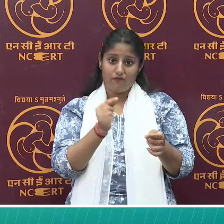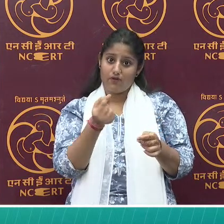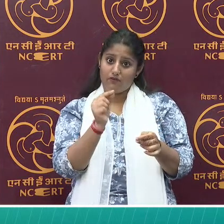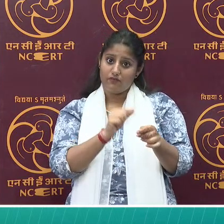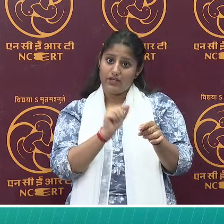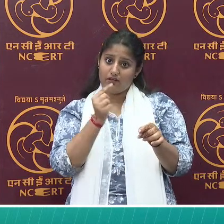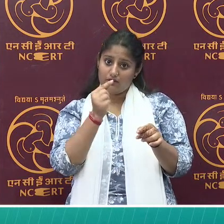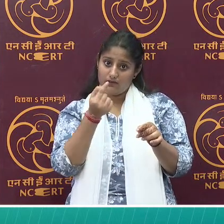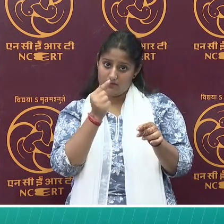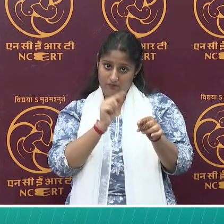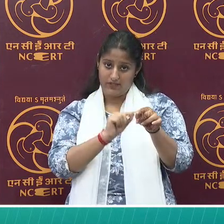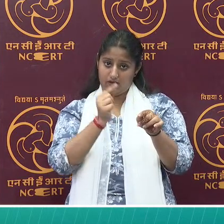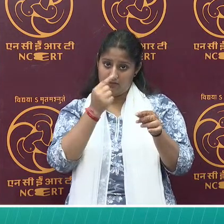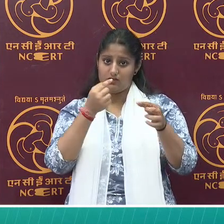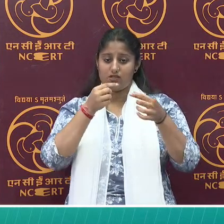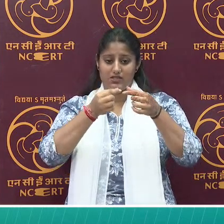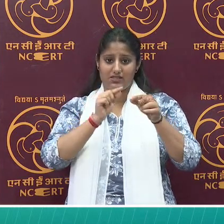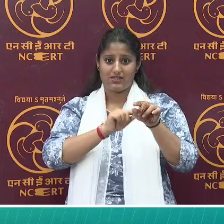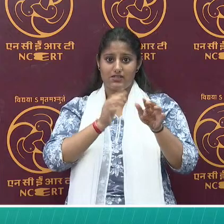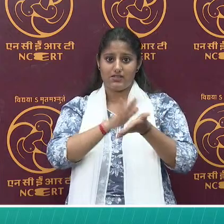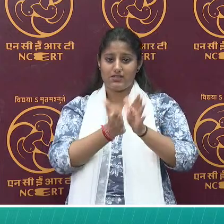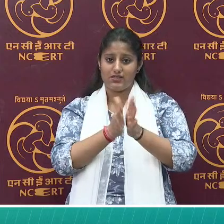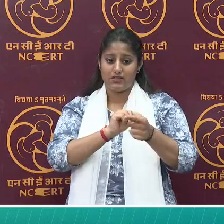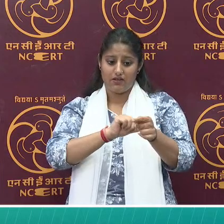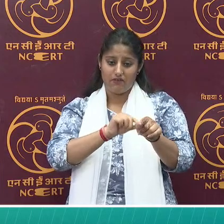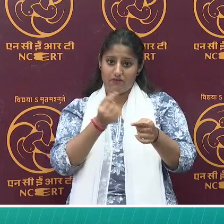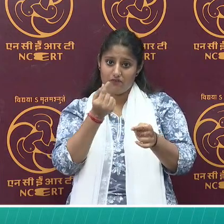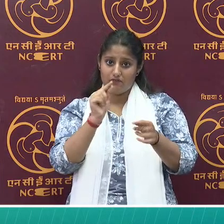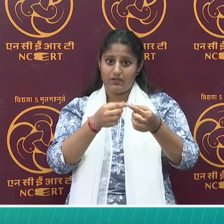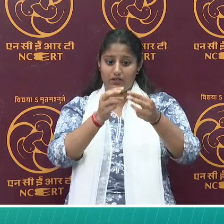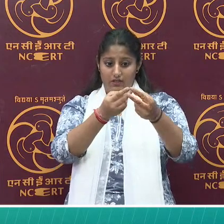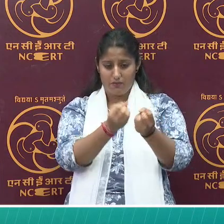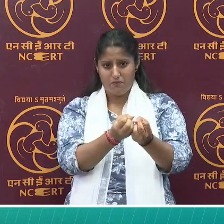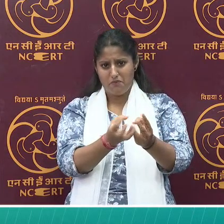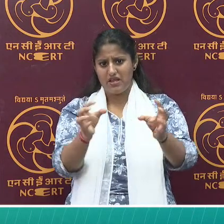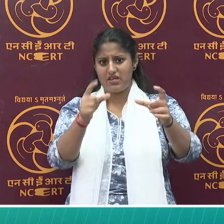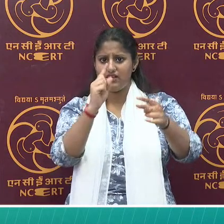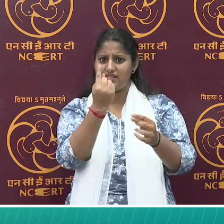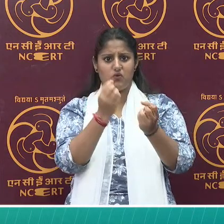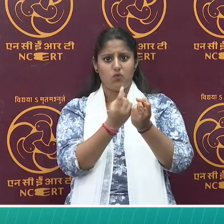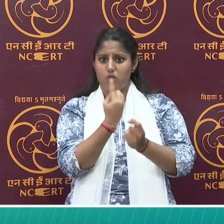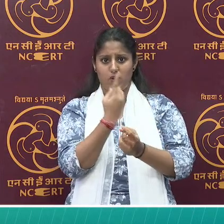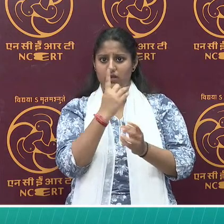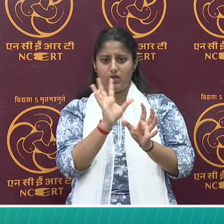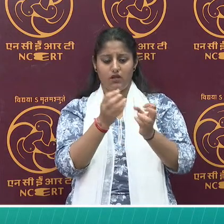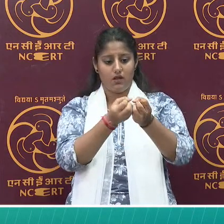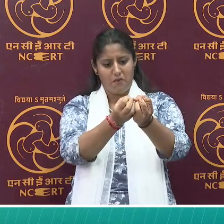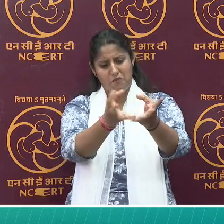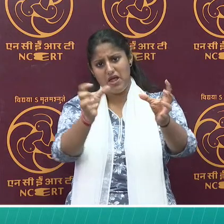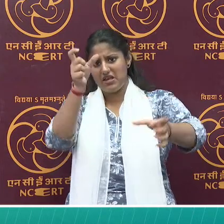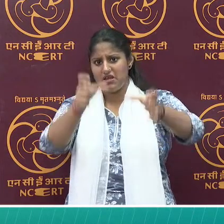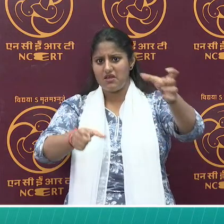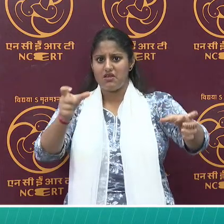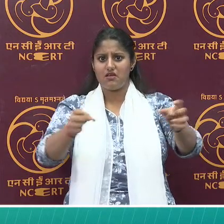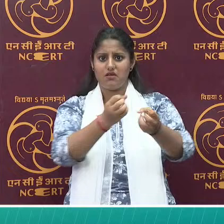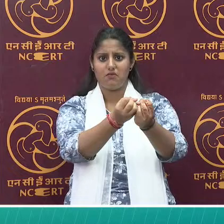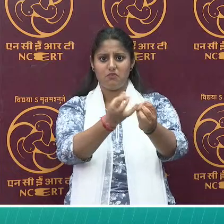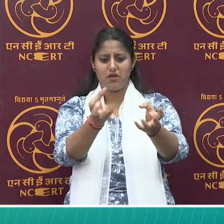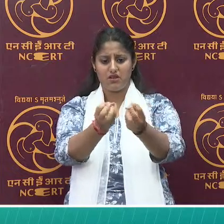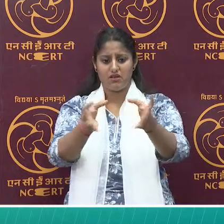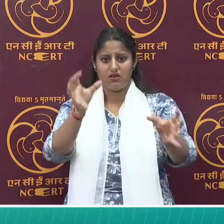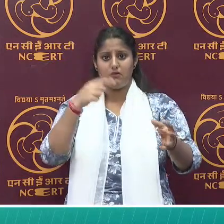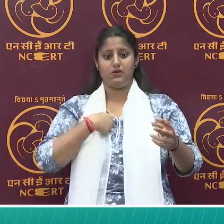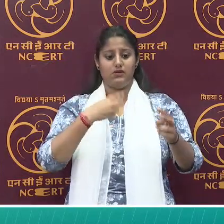single plant of wheat. There are many plants of wheat are grown together. Right. So that is a crop. All right, ma'am, here